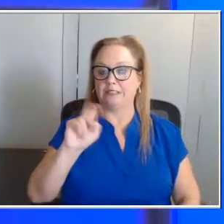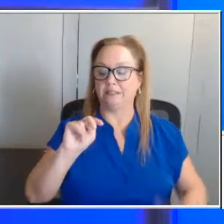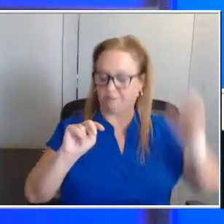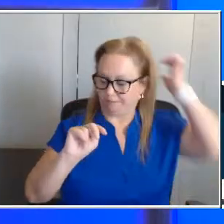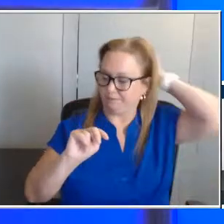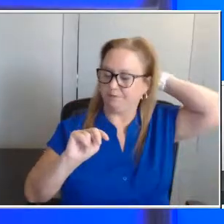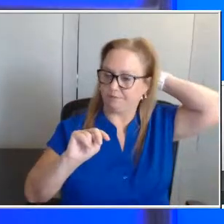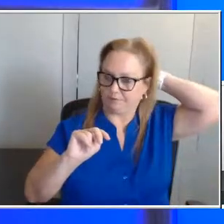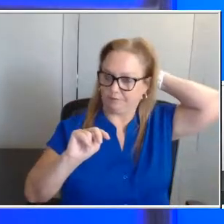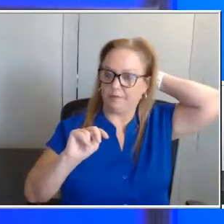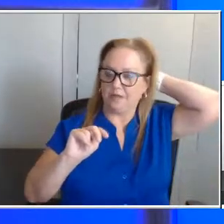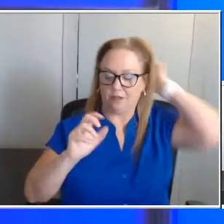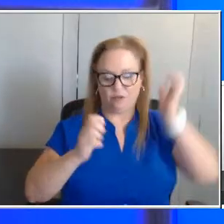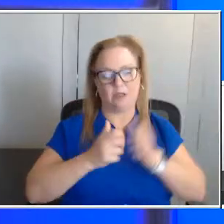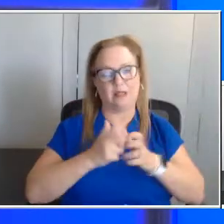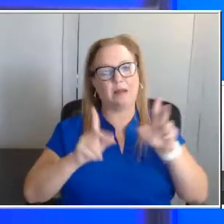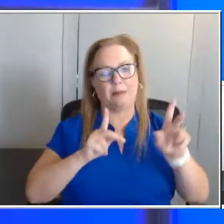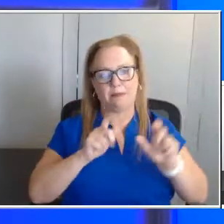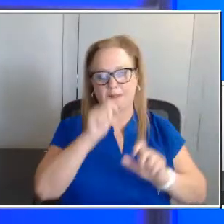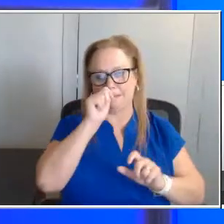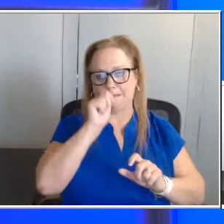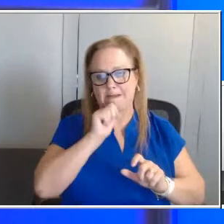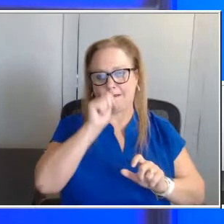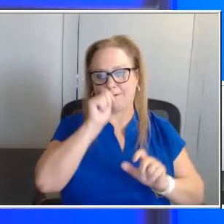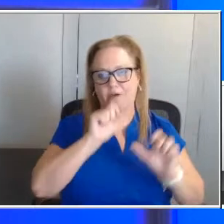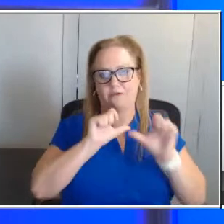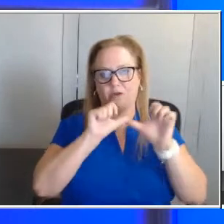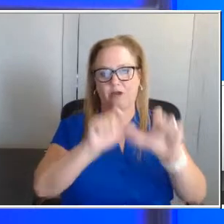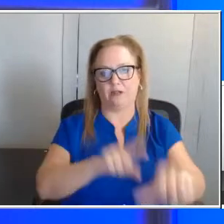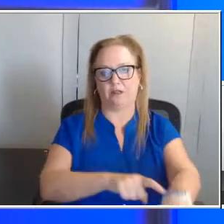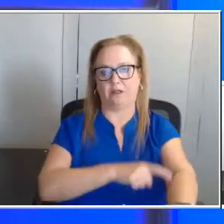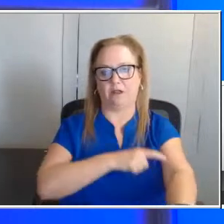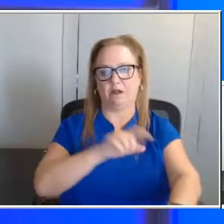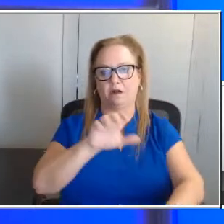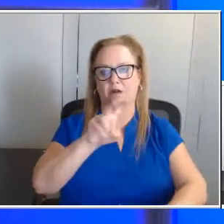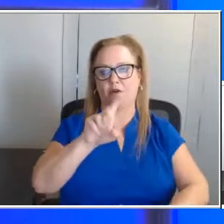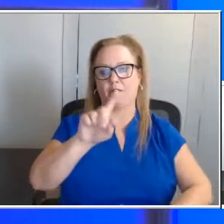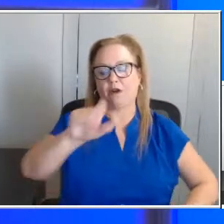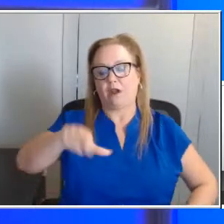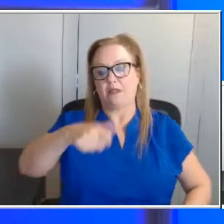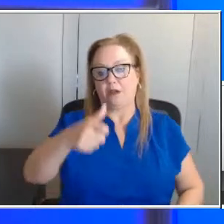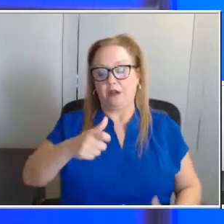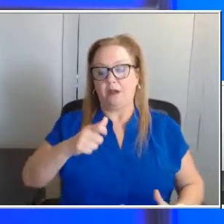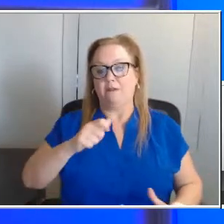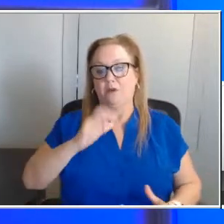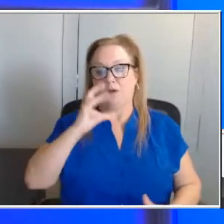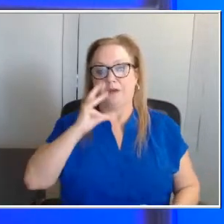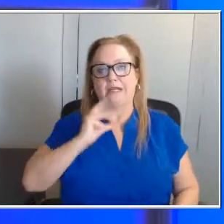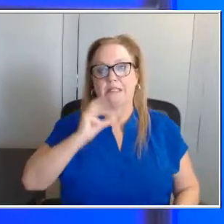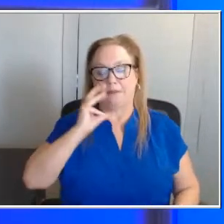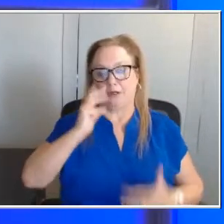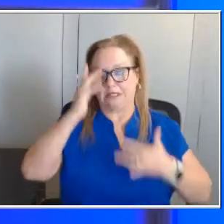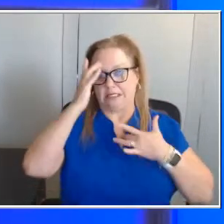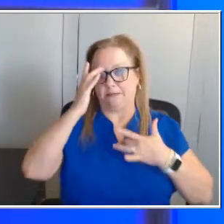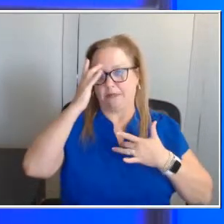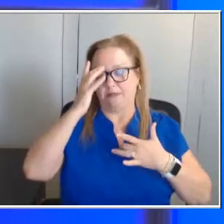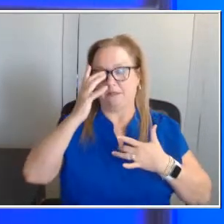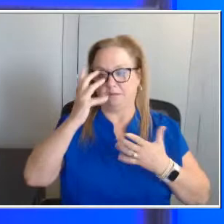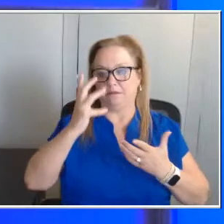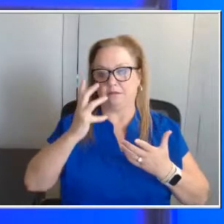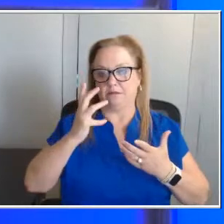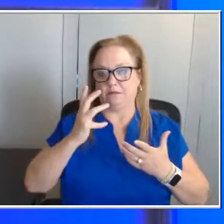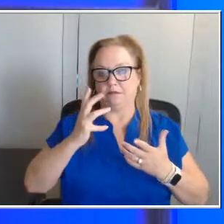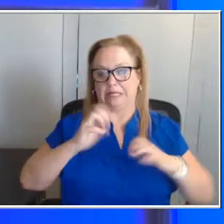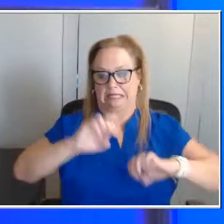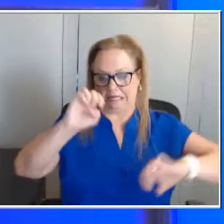probably suffering ongoing symptoms, whether it is long COVID or other. If you are having ongoing symptoms, I would say seek,